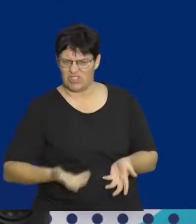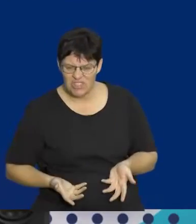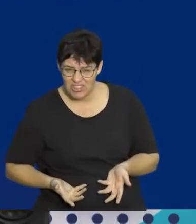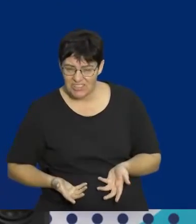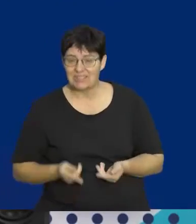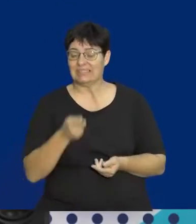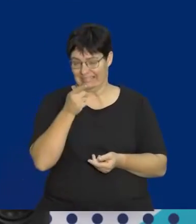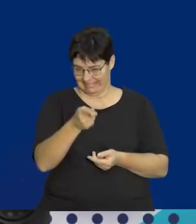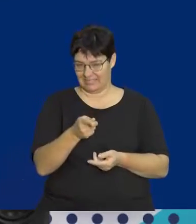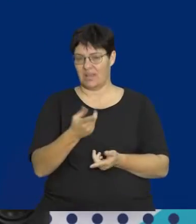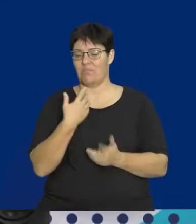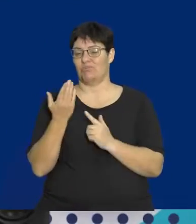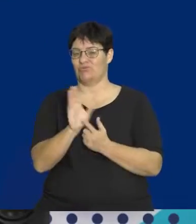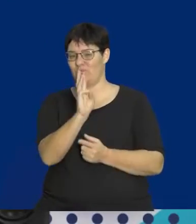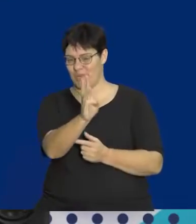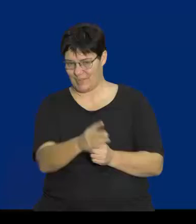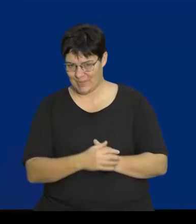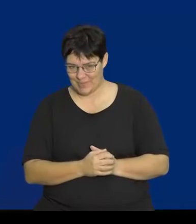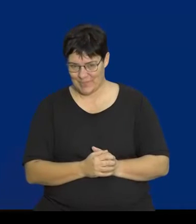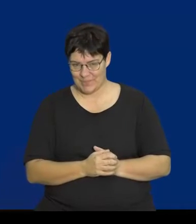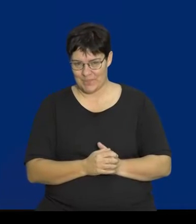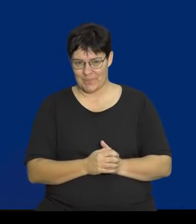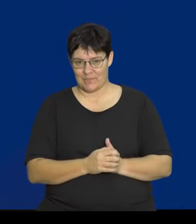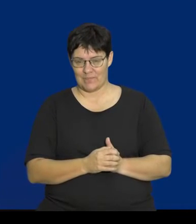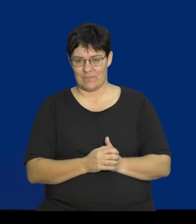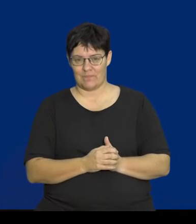okay? But I'm going to show you that, so we're going to hang in there.